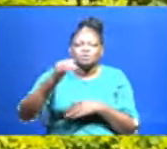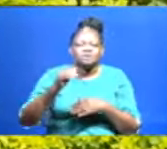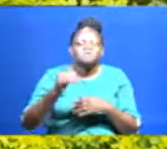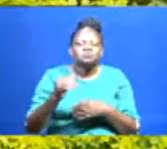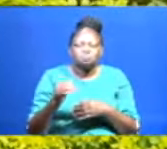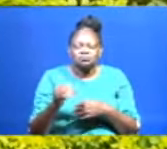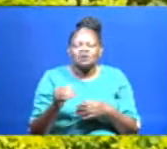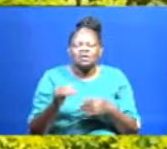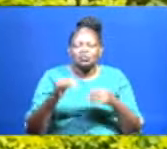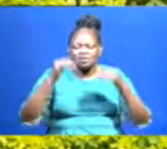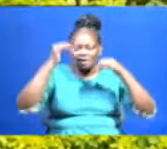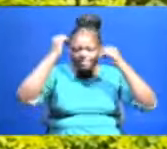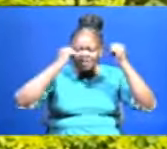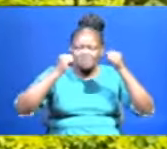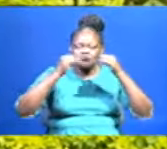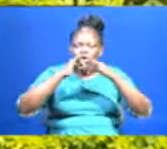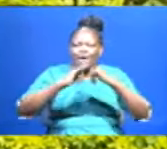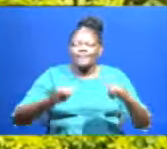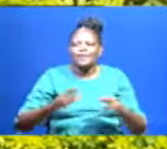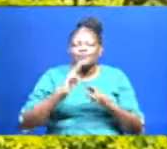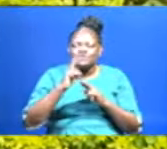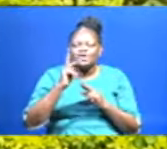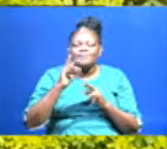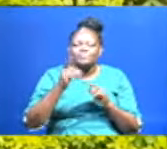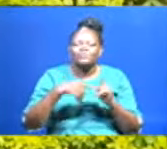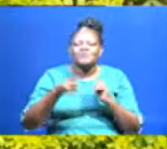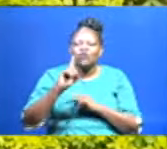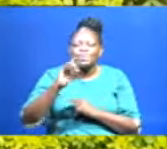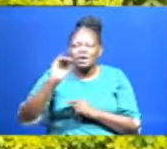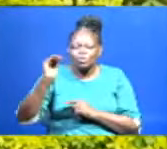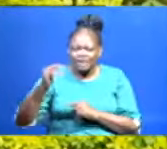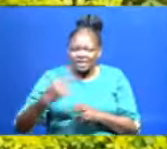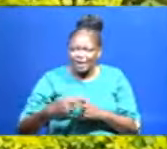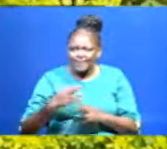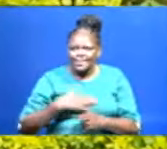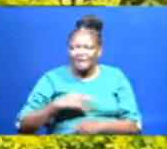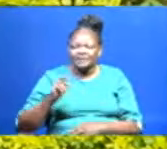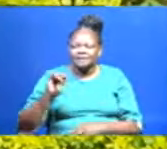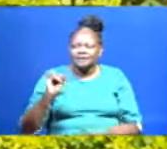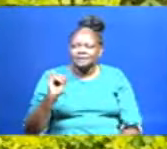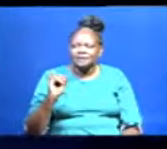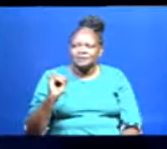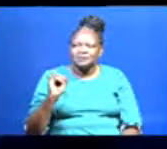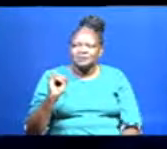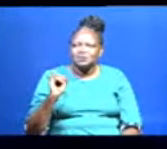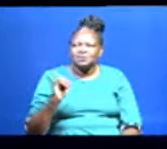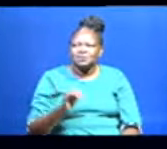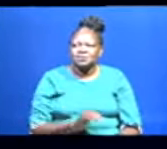camps. Reporting for KBC from Nairobi County, I'm Nisi Emmanuel.